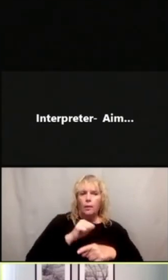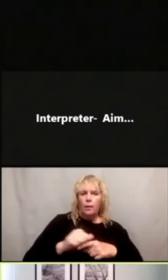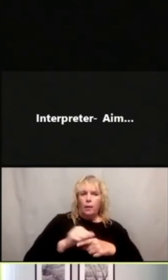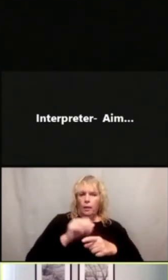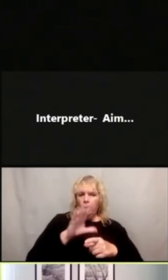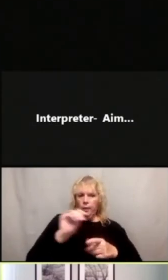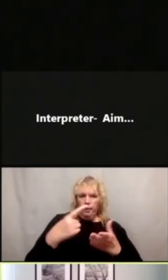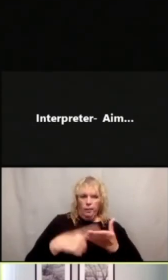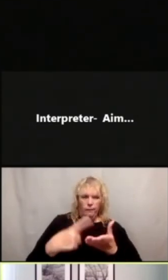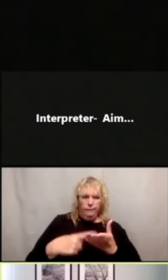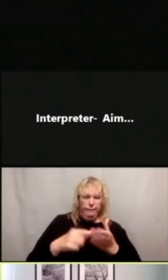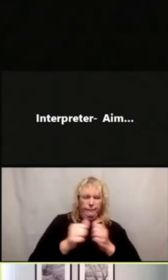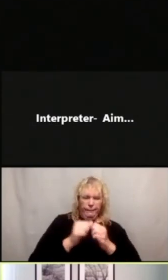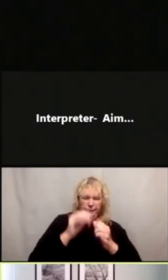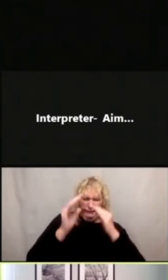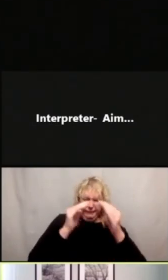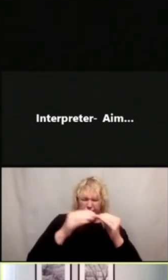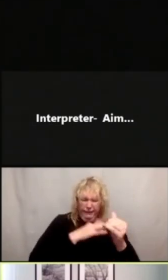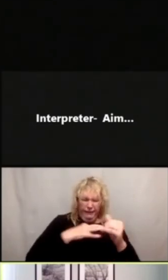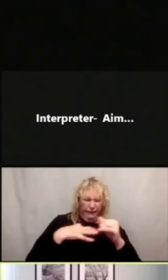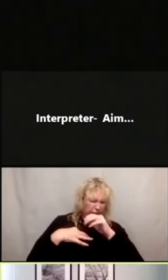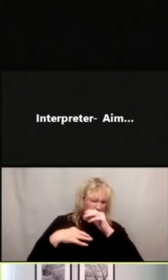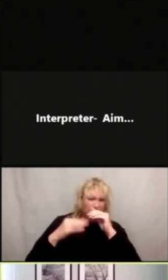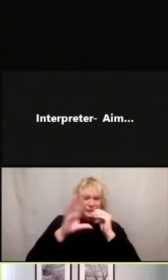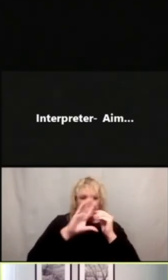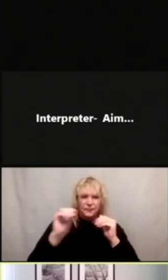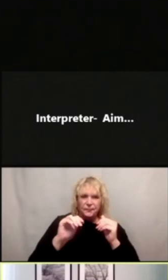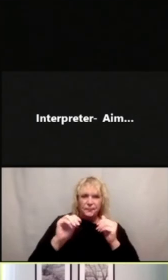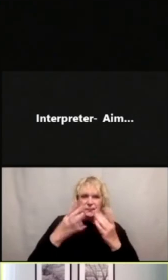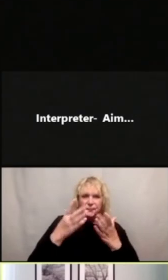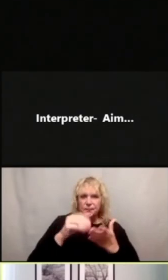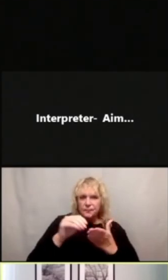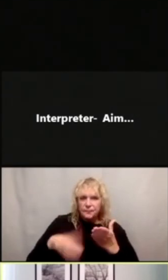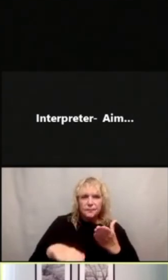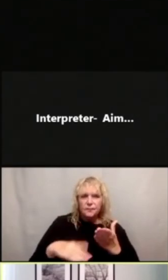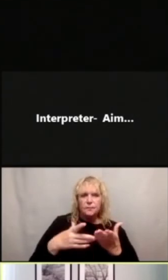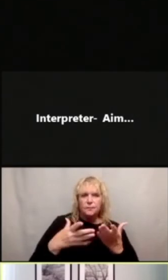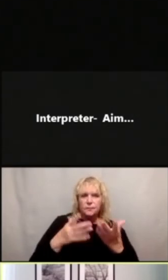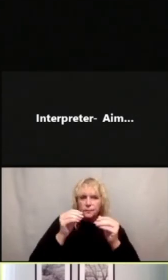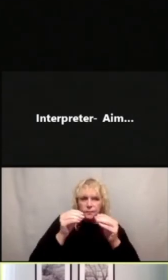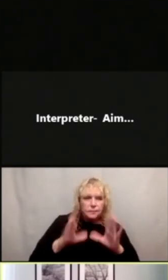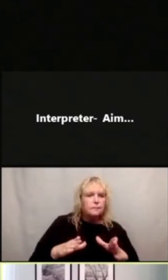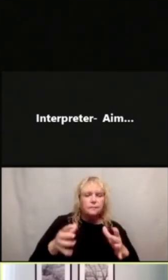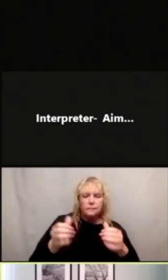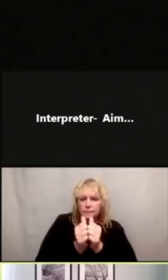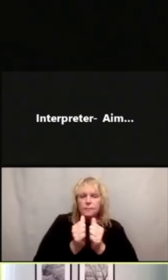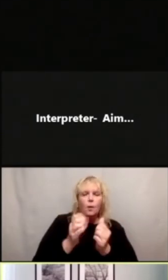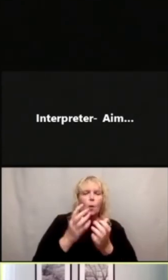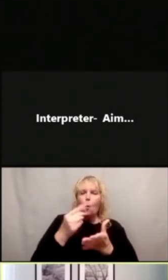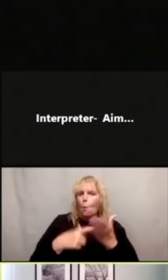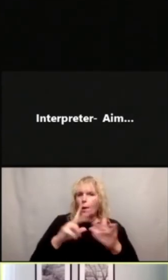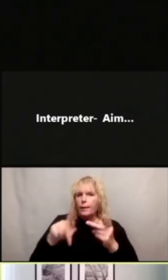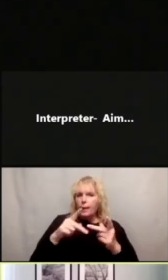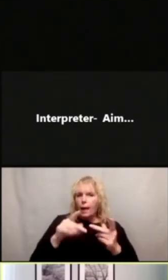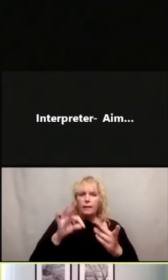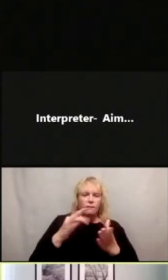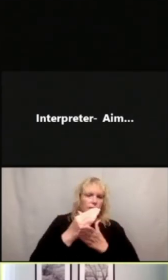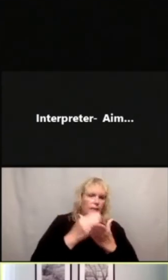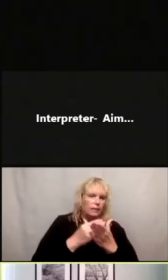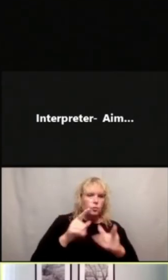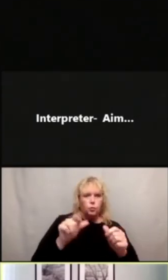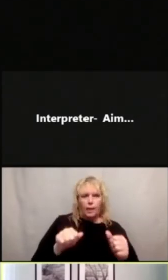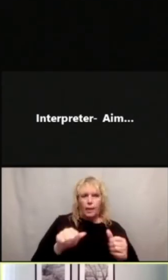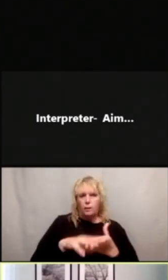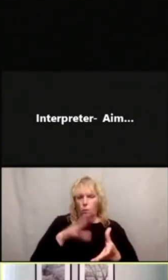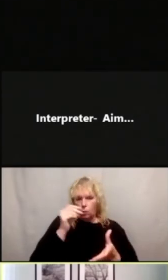adult education students. What kind of planning can you do together? What kind of lessons can you learn from each other? I think that's